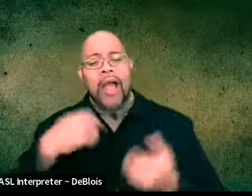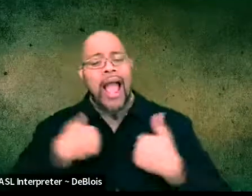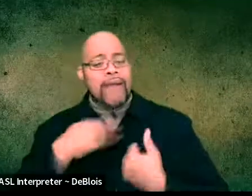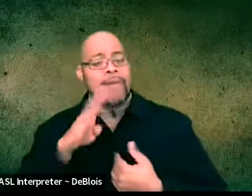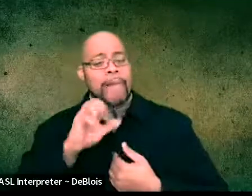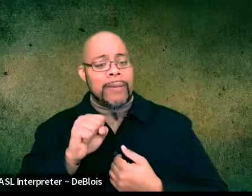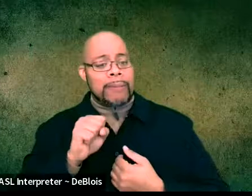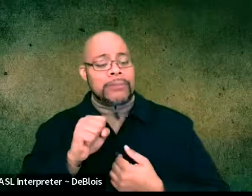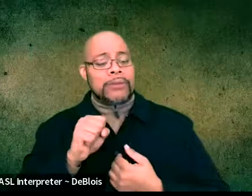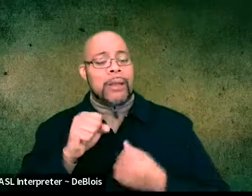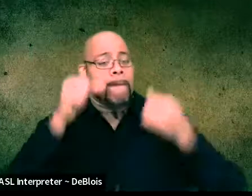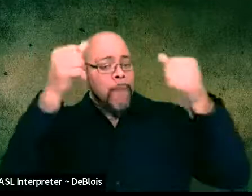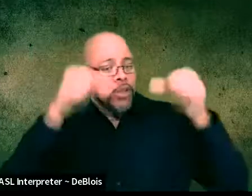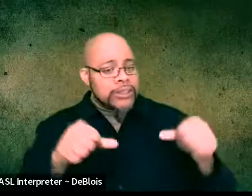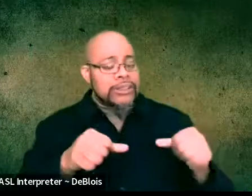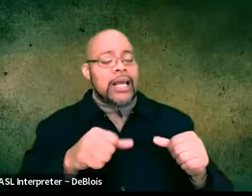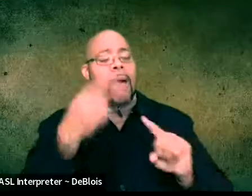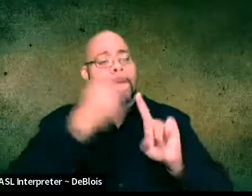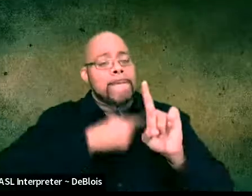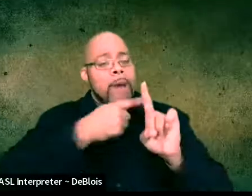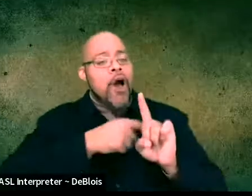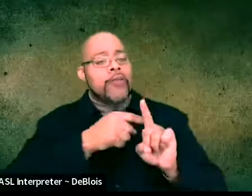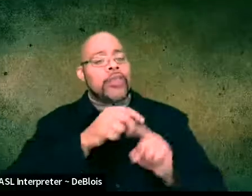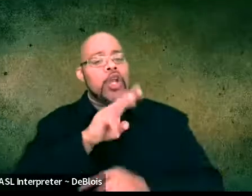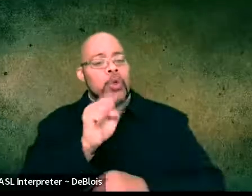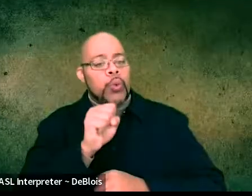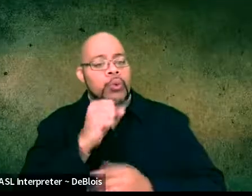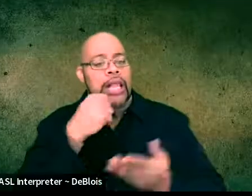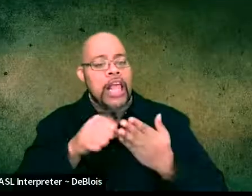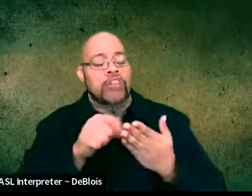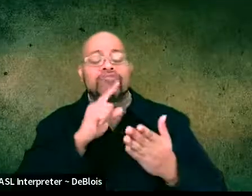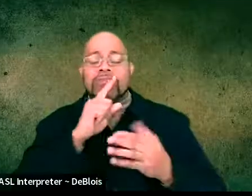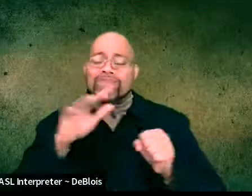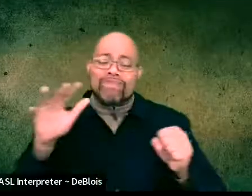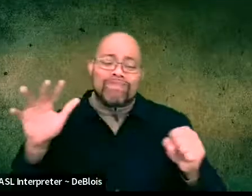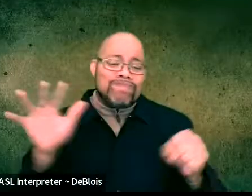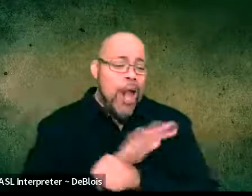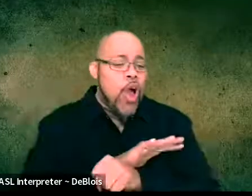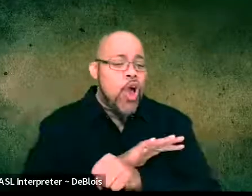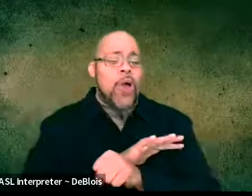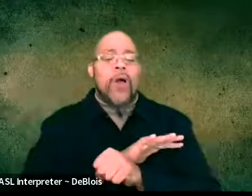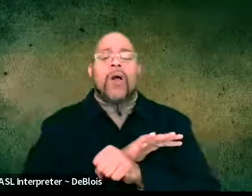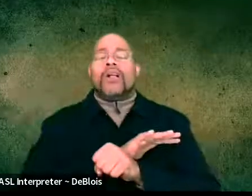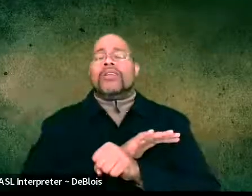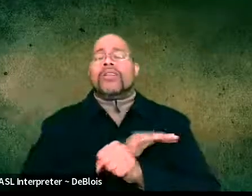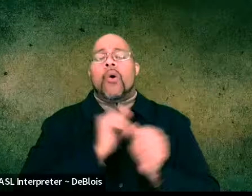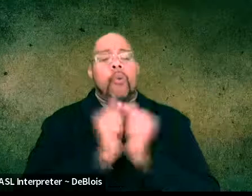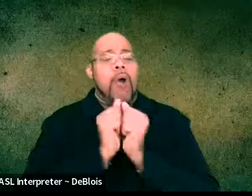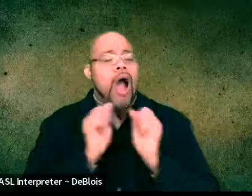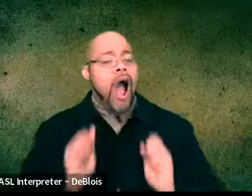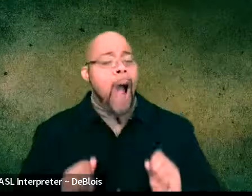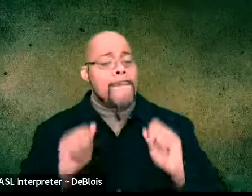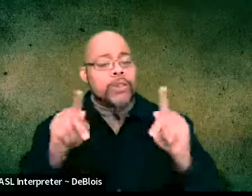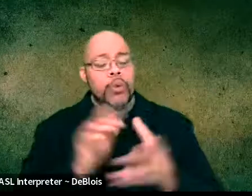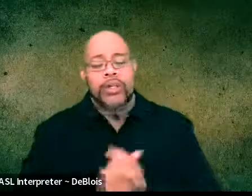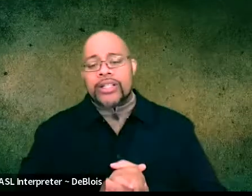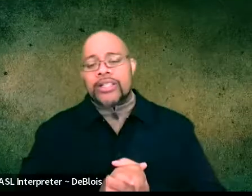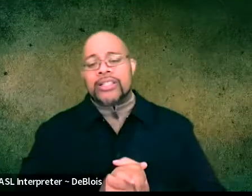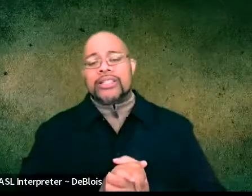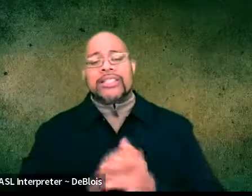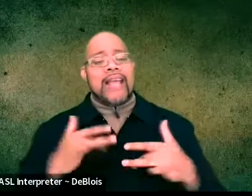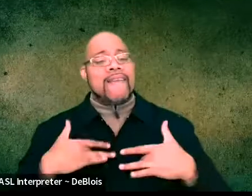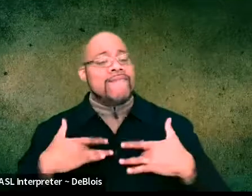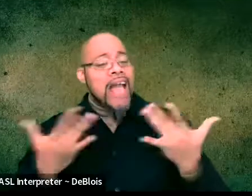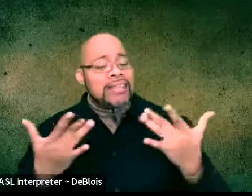BIMS bulletin, our monthly newsletter, and it's jam packed with opportunities,